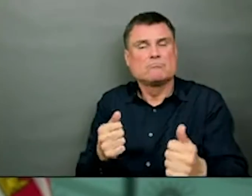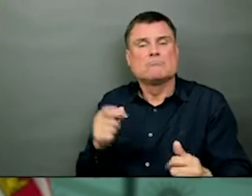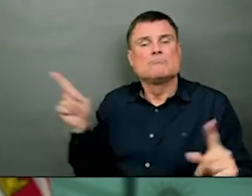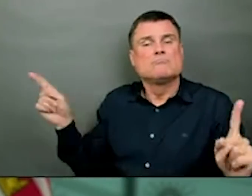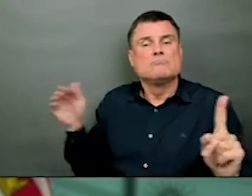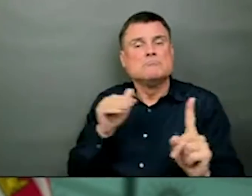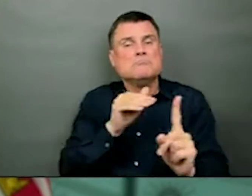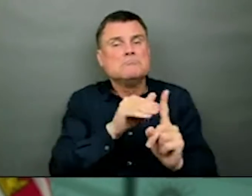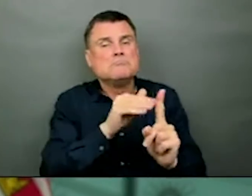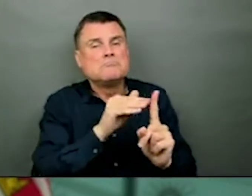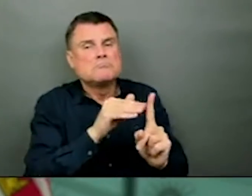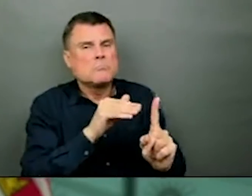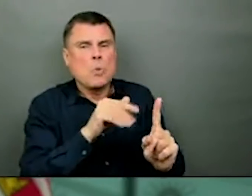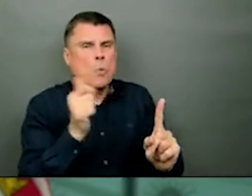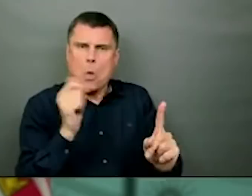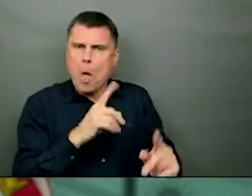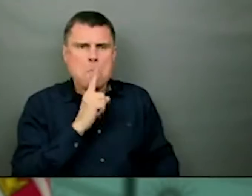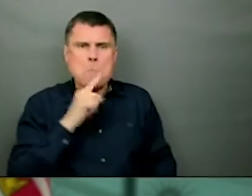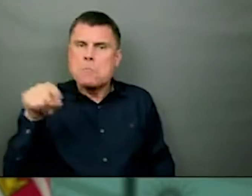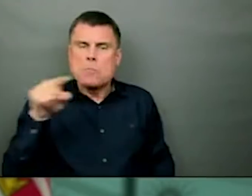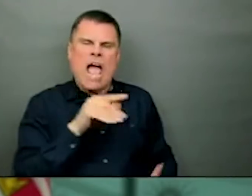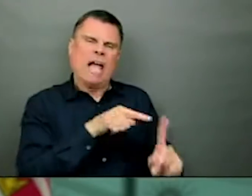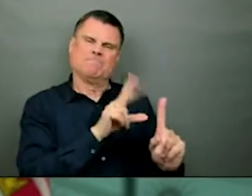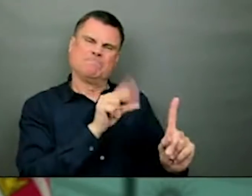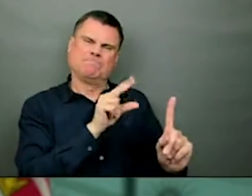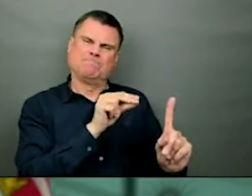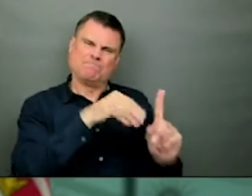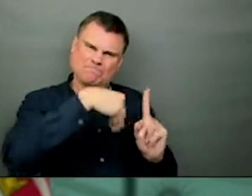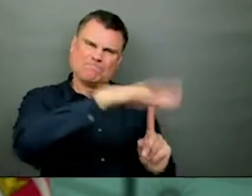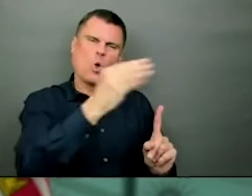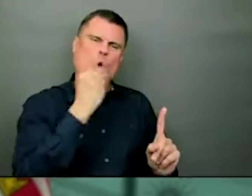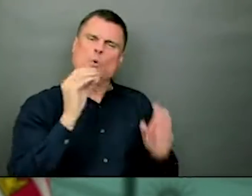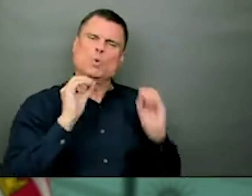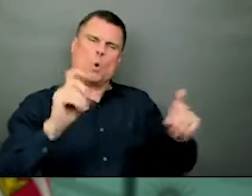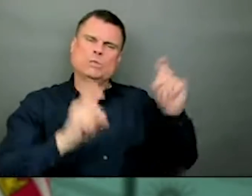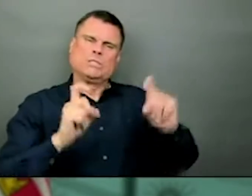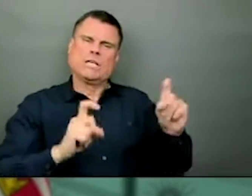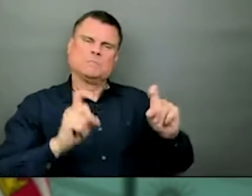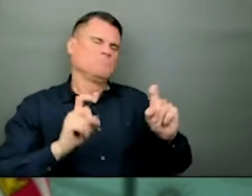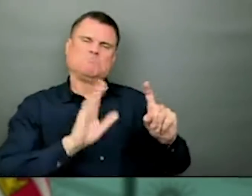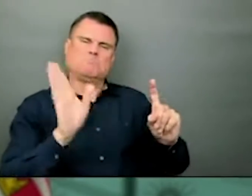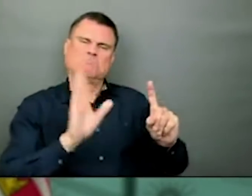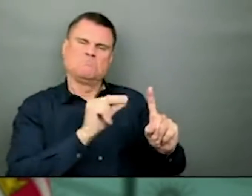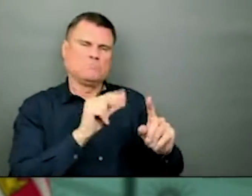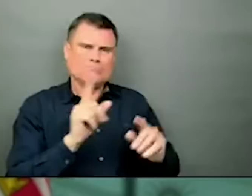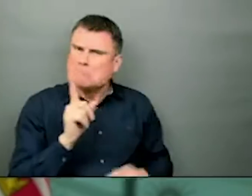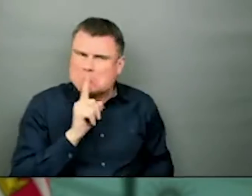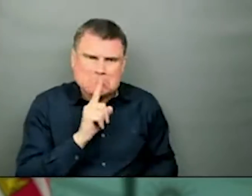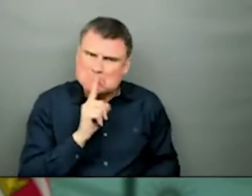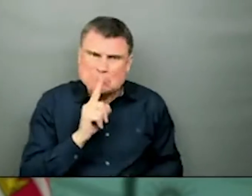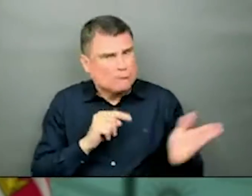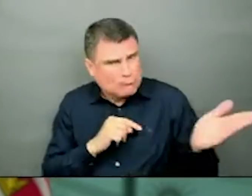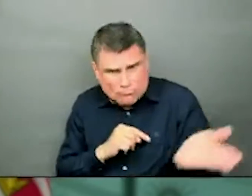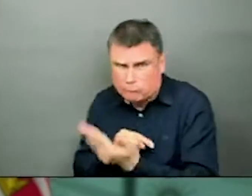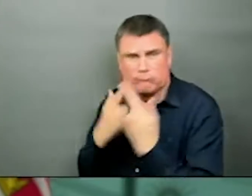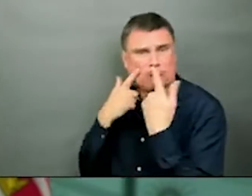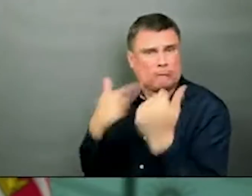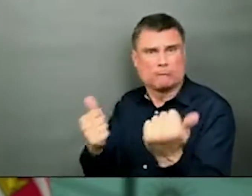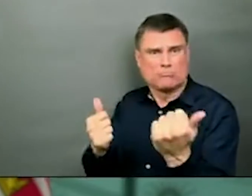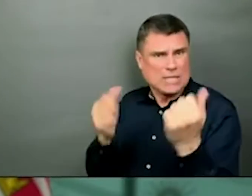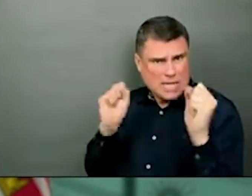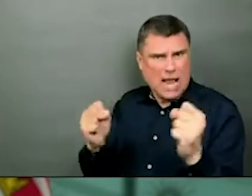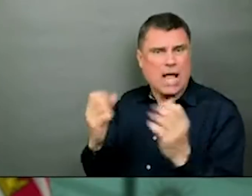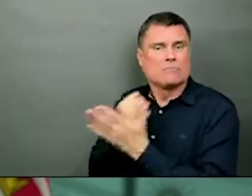less respiratory illness in the community, fewer people will be presenting for testing. But I would say that looking at